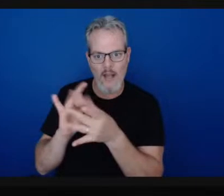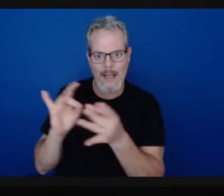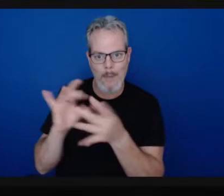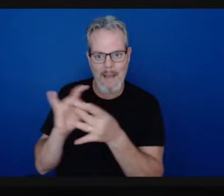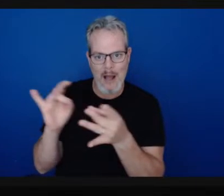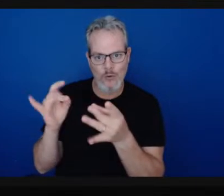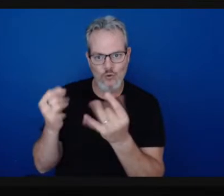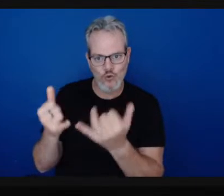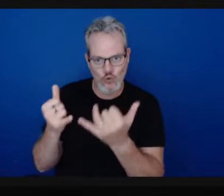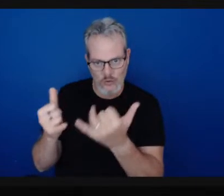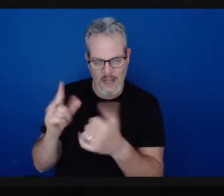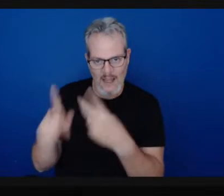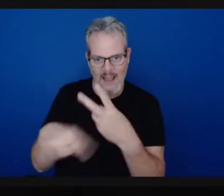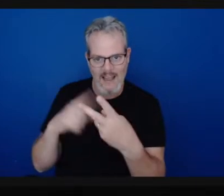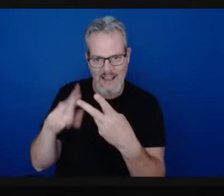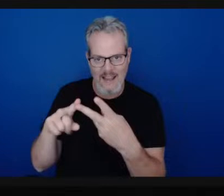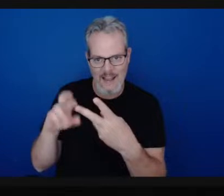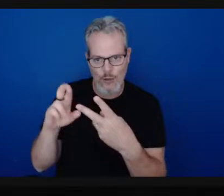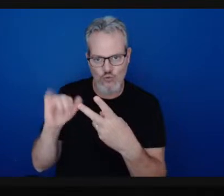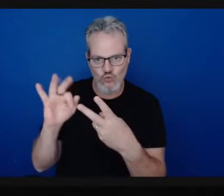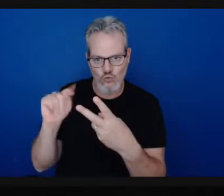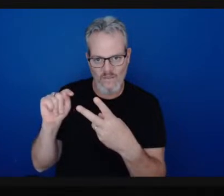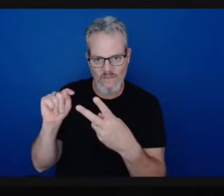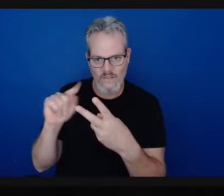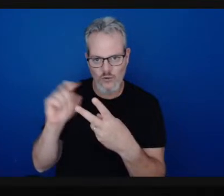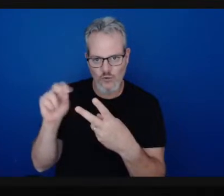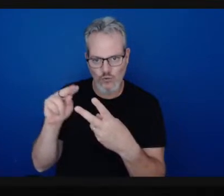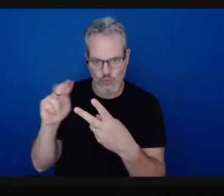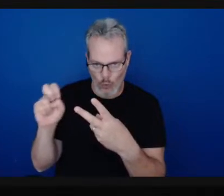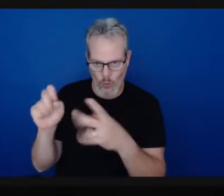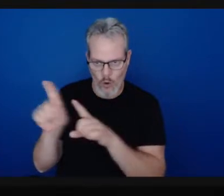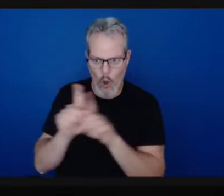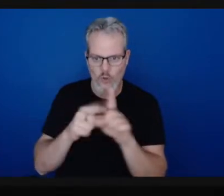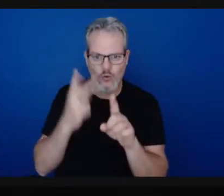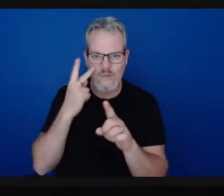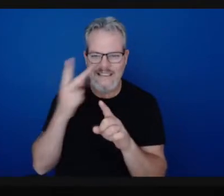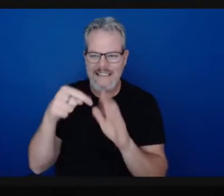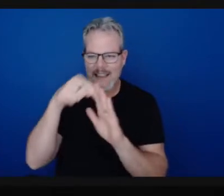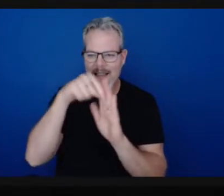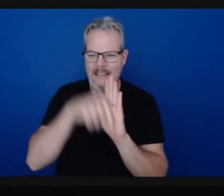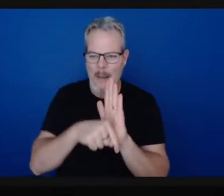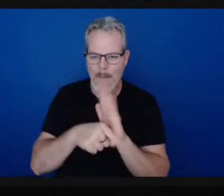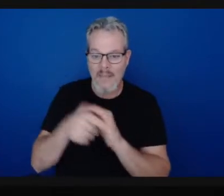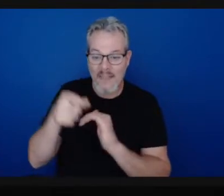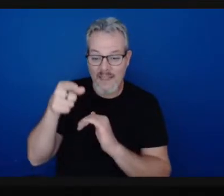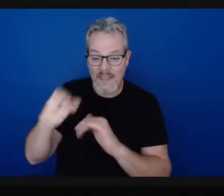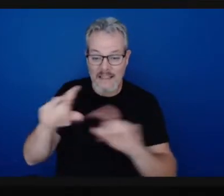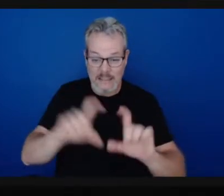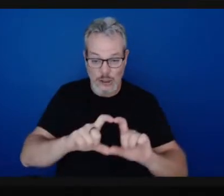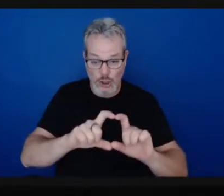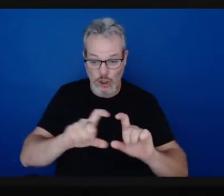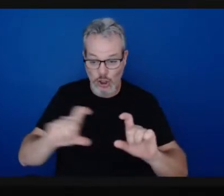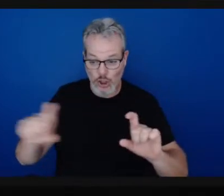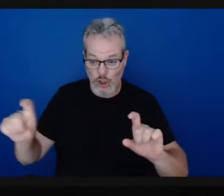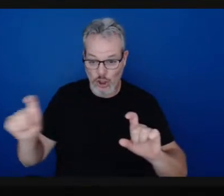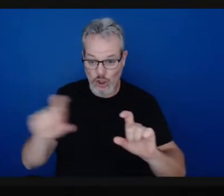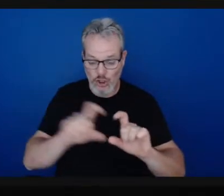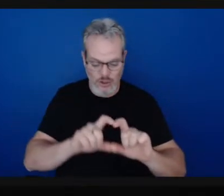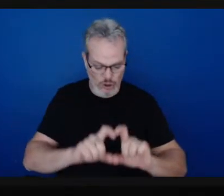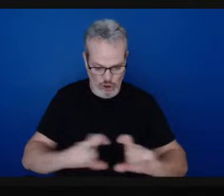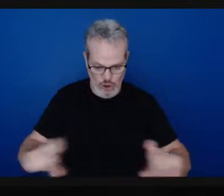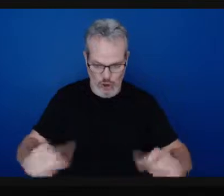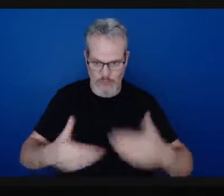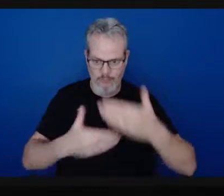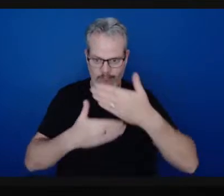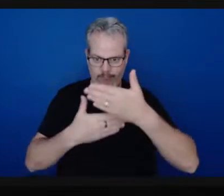the rift zones up there. But also we're cutting through at depth, right? So this panel cut through, this is 2 different panels, 0 to